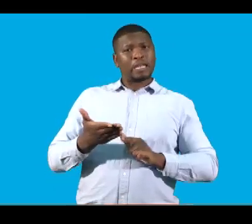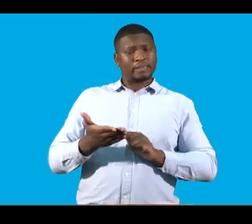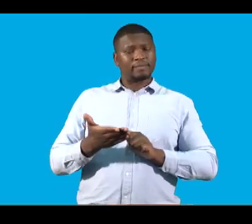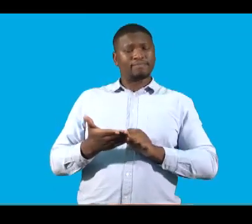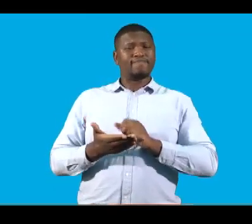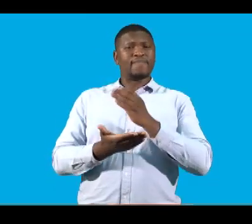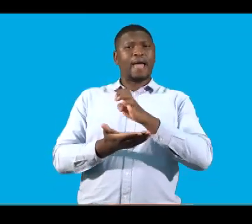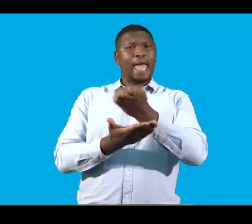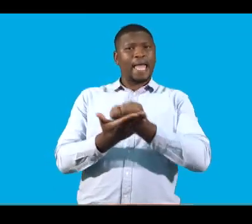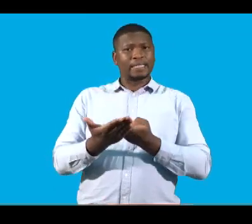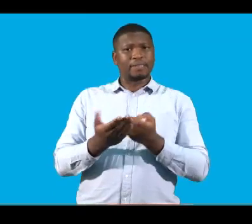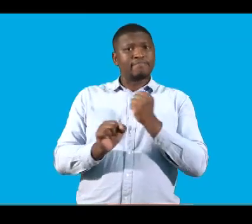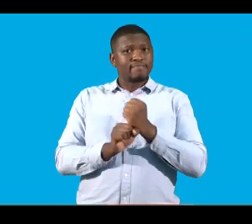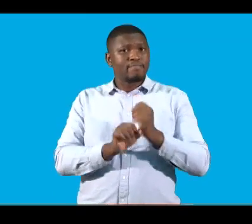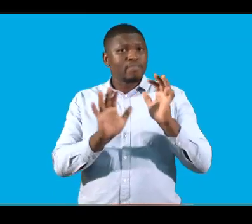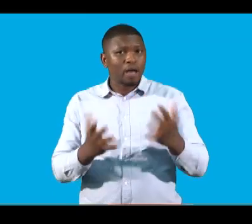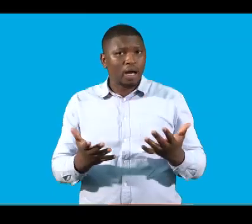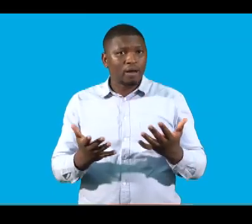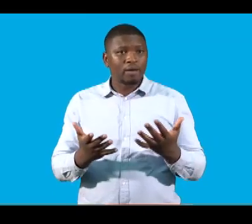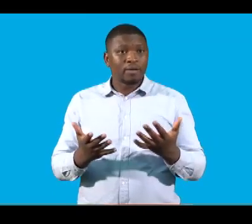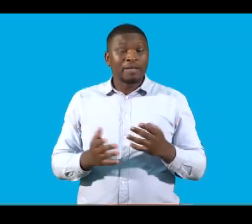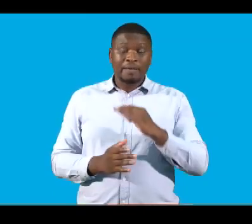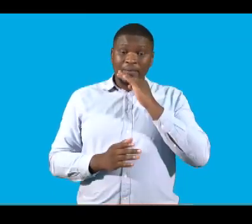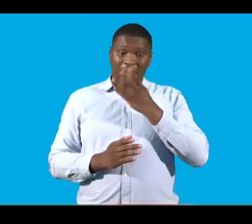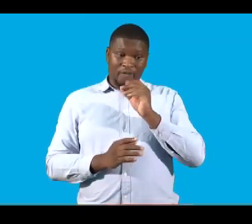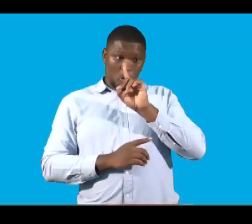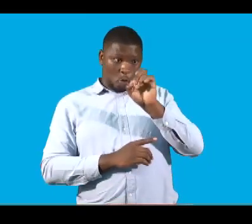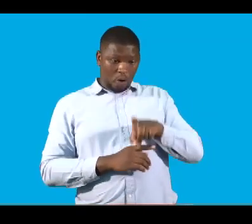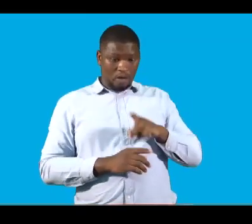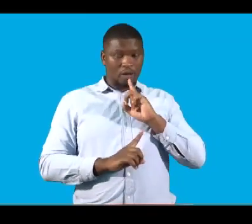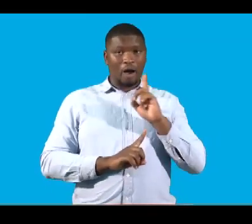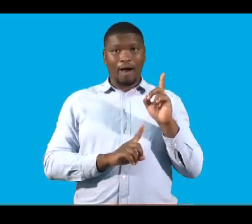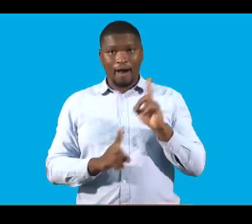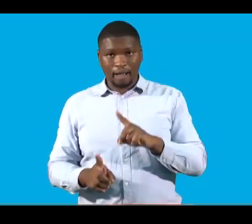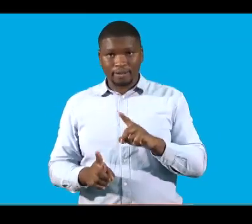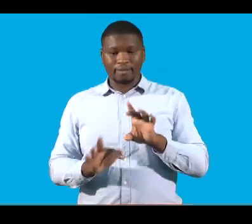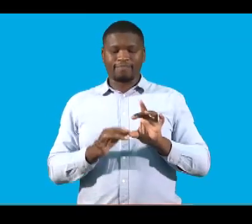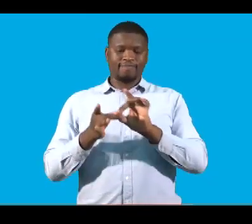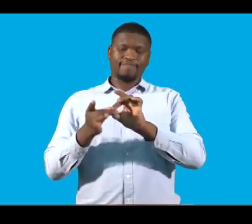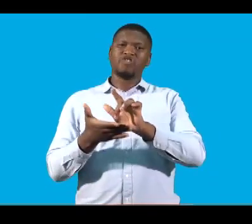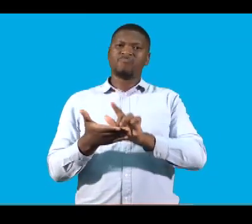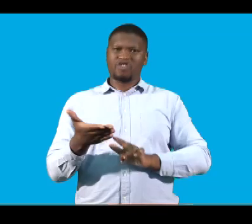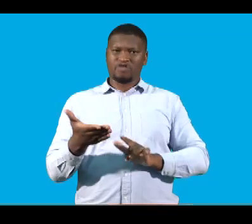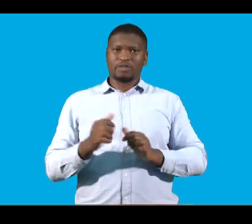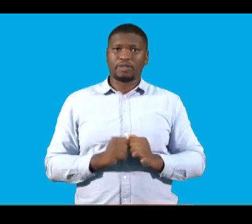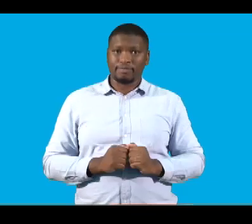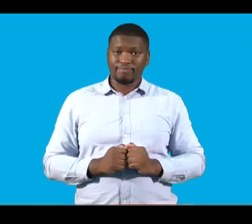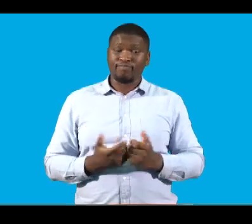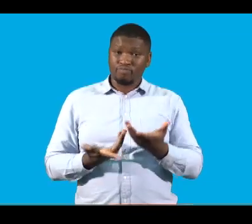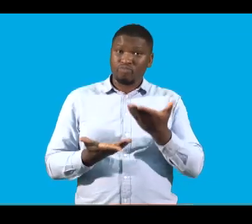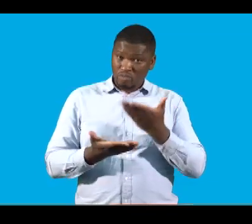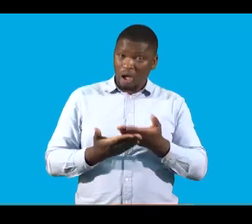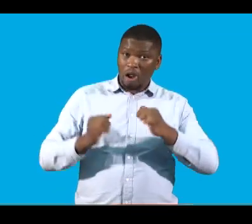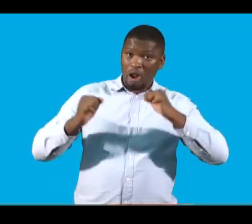essay. A literary essay is a reasoned response to a question or statement on a work of literature. You